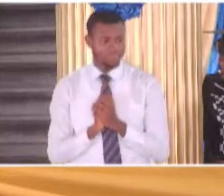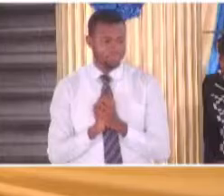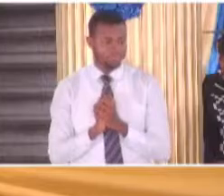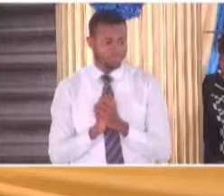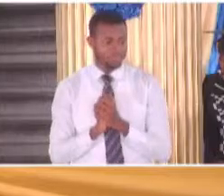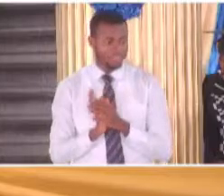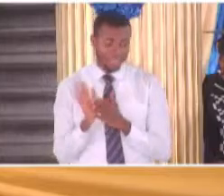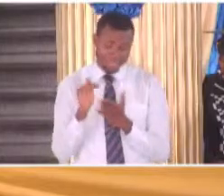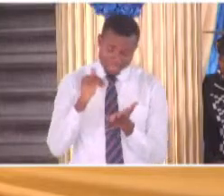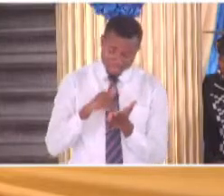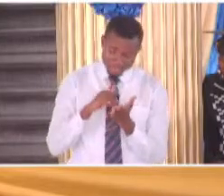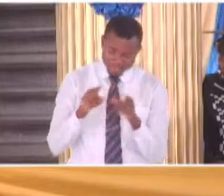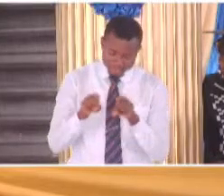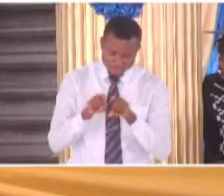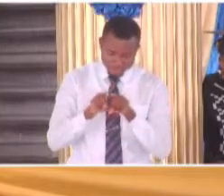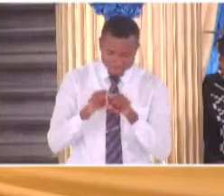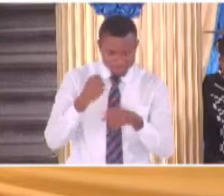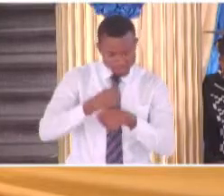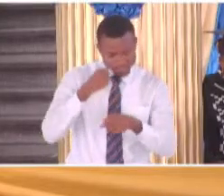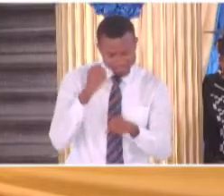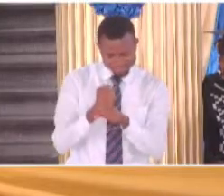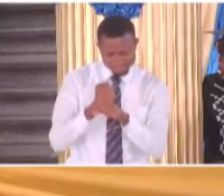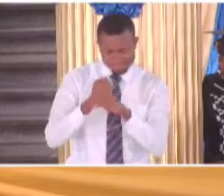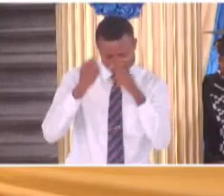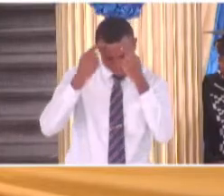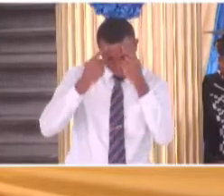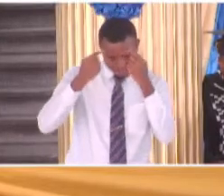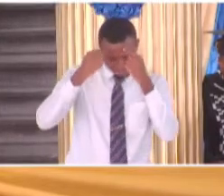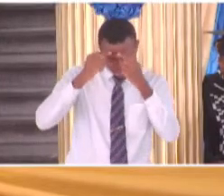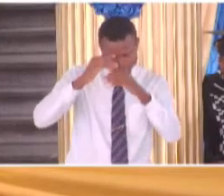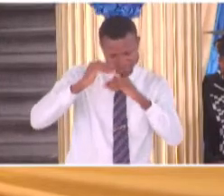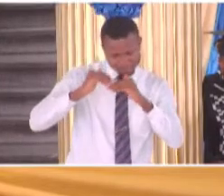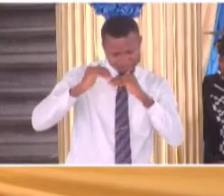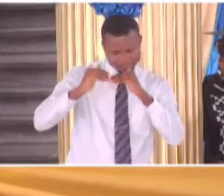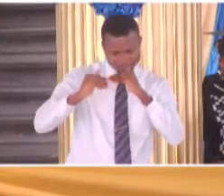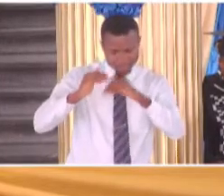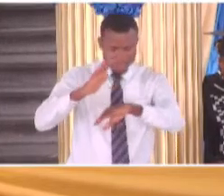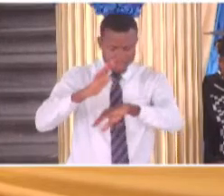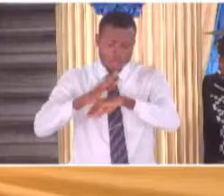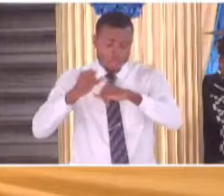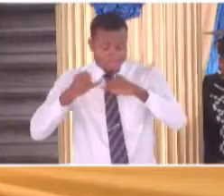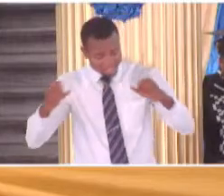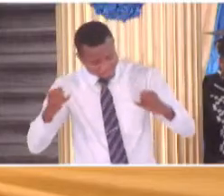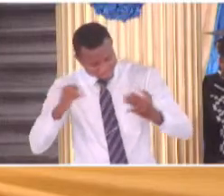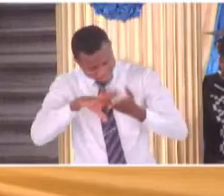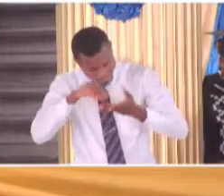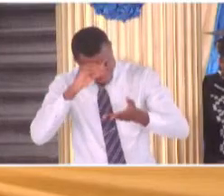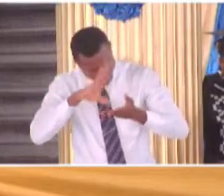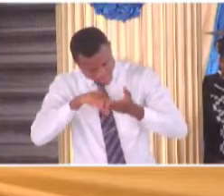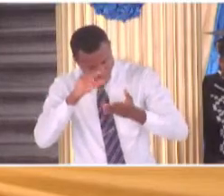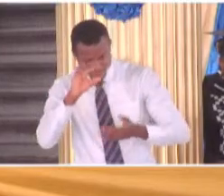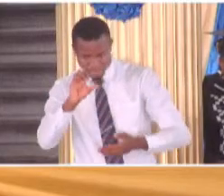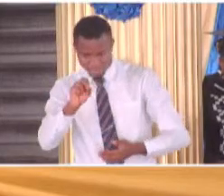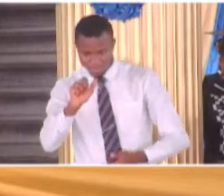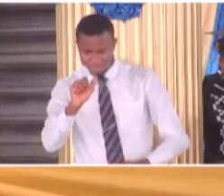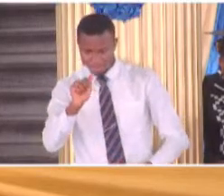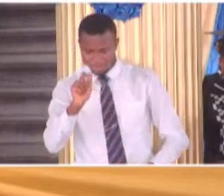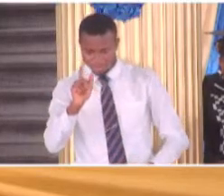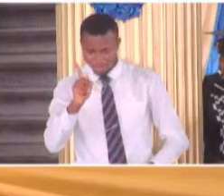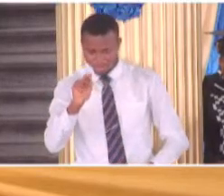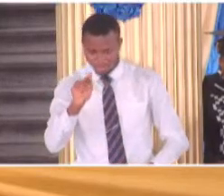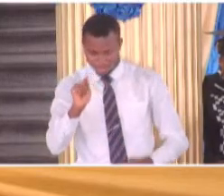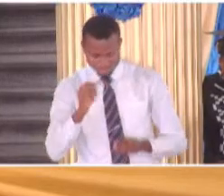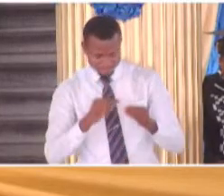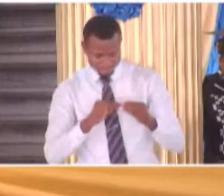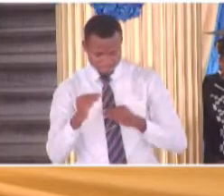We have also made progress in enhancing our online learning platforms. The Sakai Learning Management